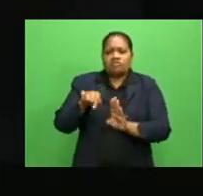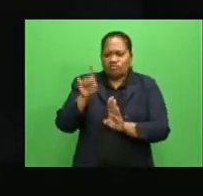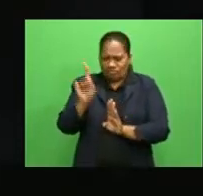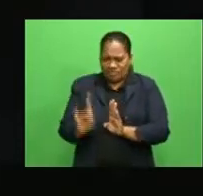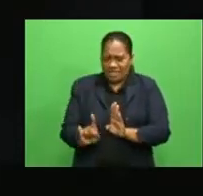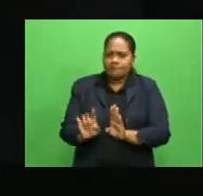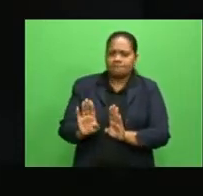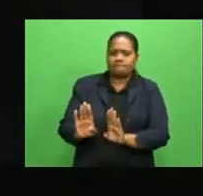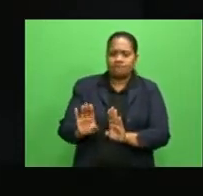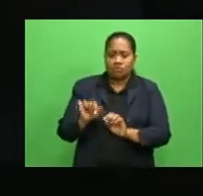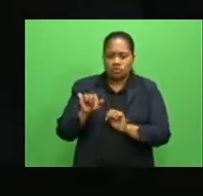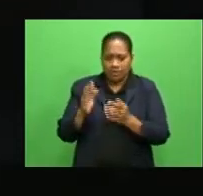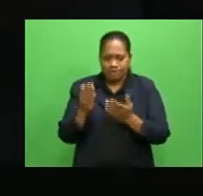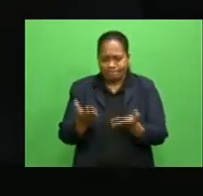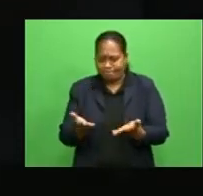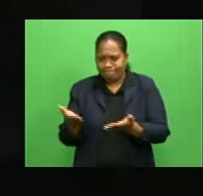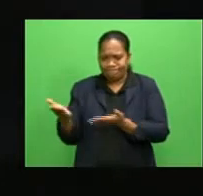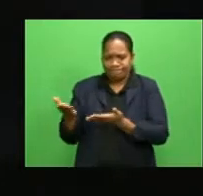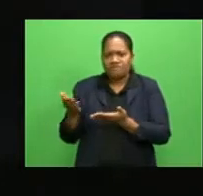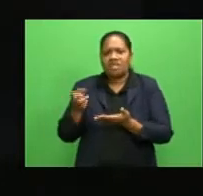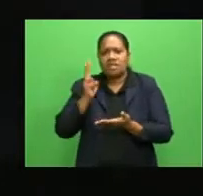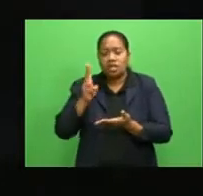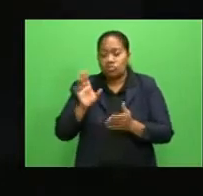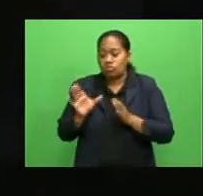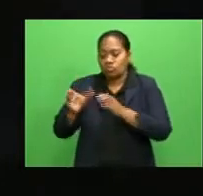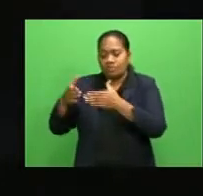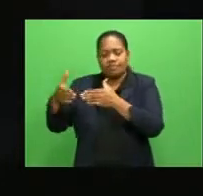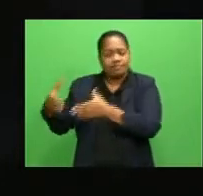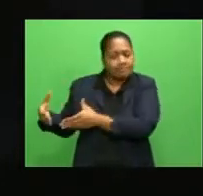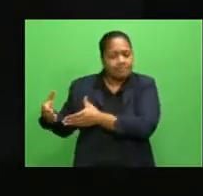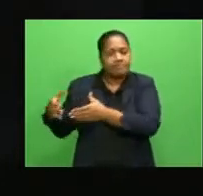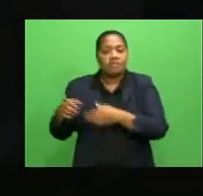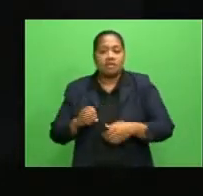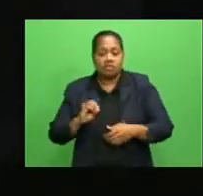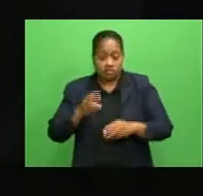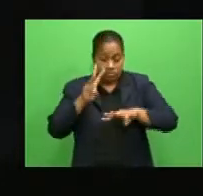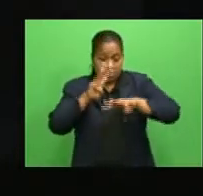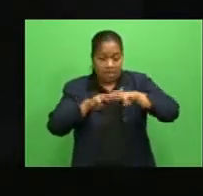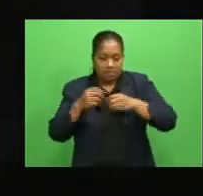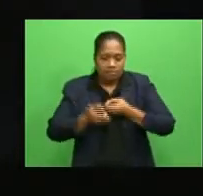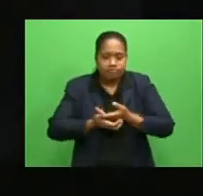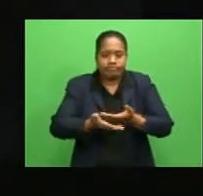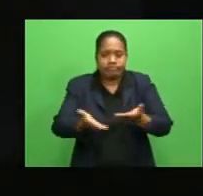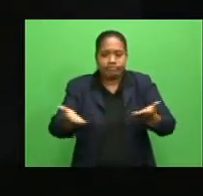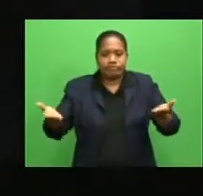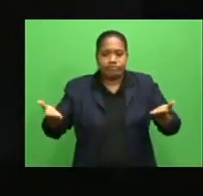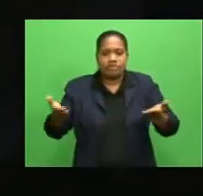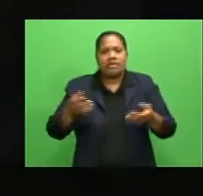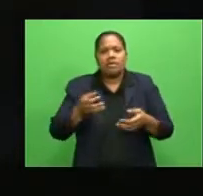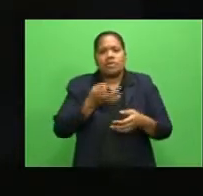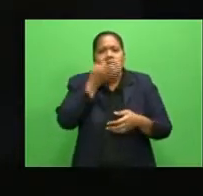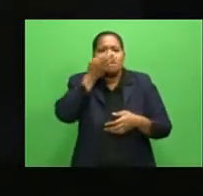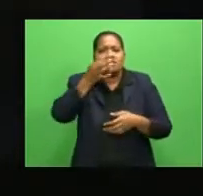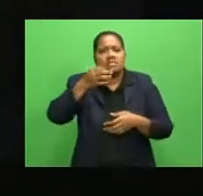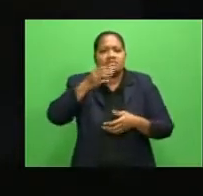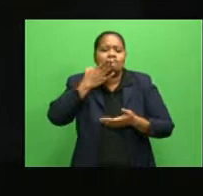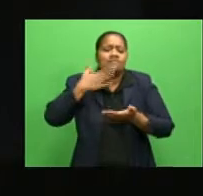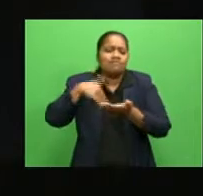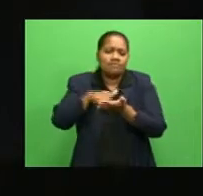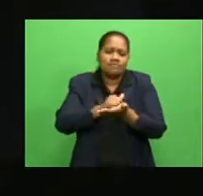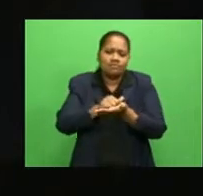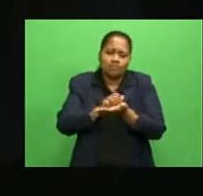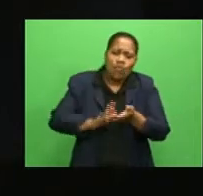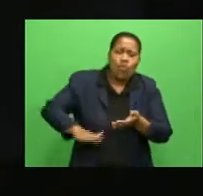which has been referred back to the party. SODELPA has released a statement tonight seeking forgiveness from all Fijians, saying